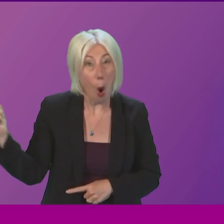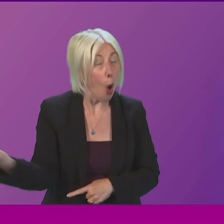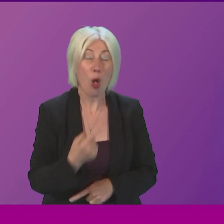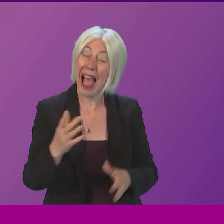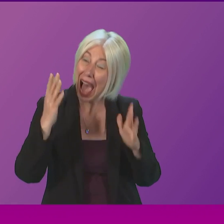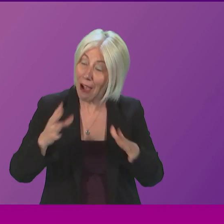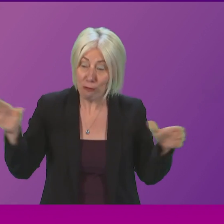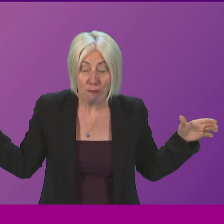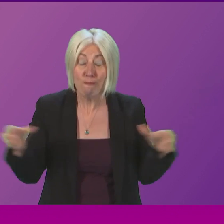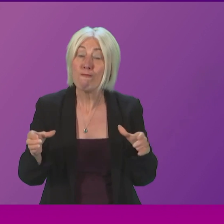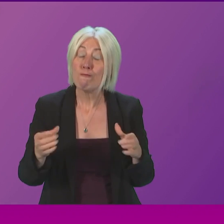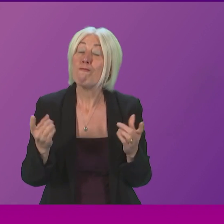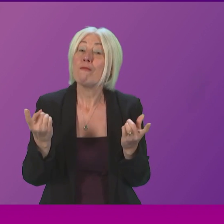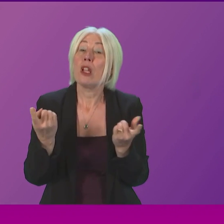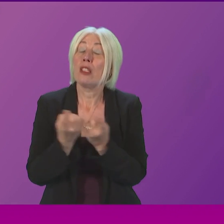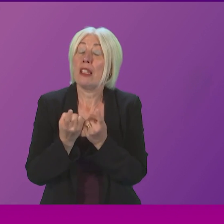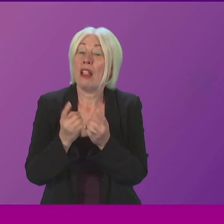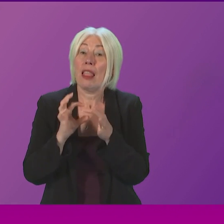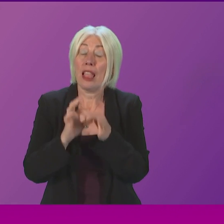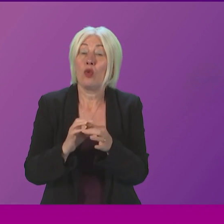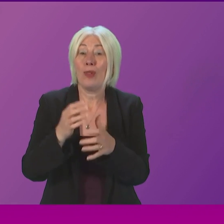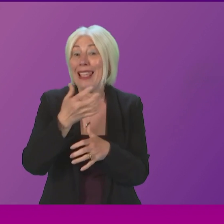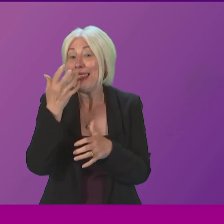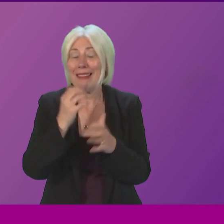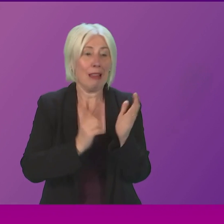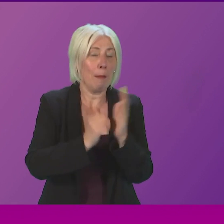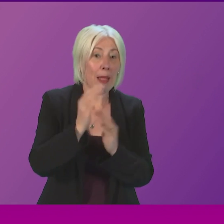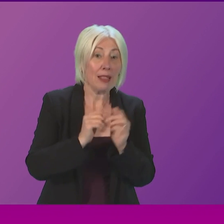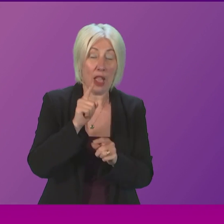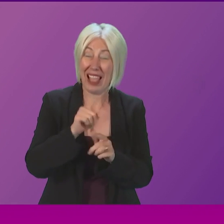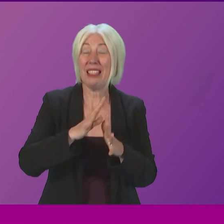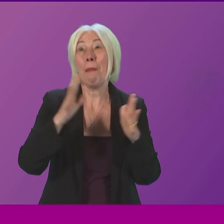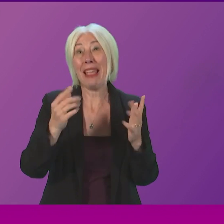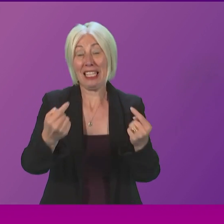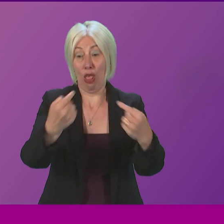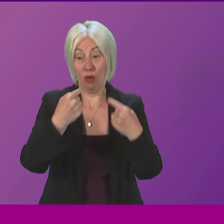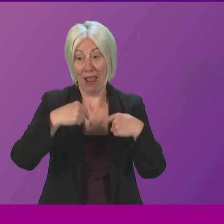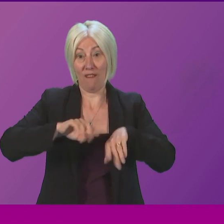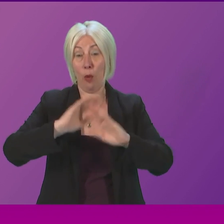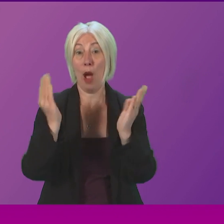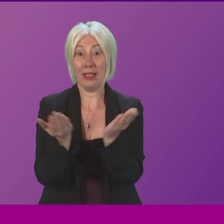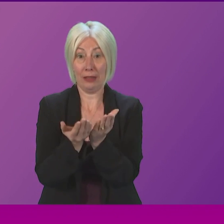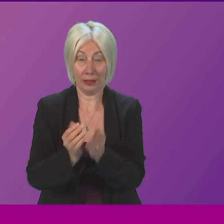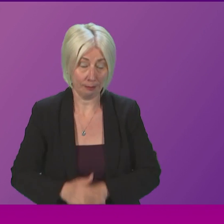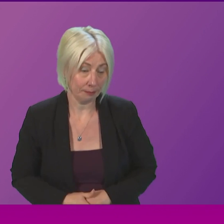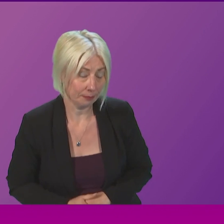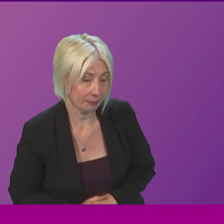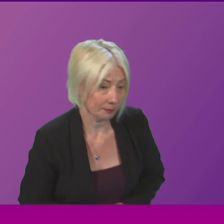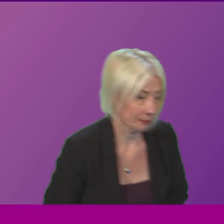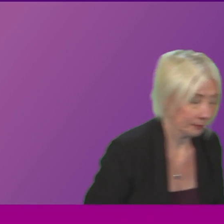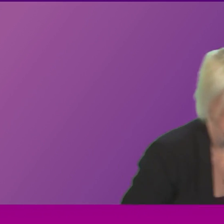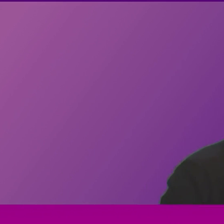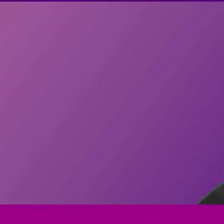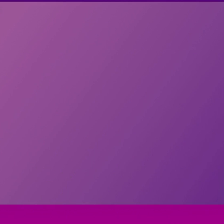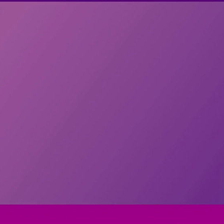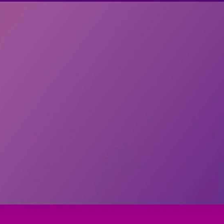together, particularly on issues around heat and building, in order to tackle what is the biggest threat this planet faces. Question number four, Claire